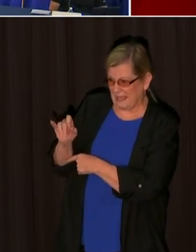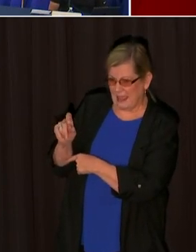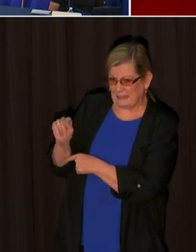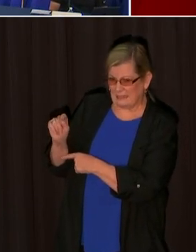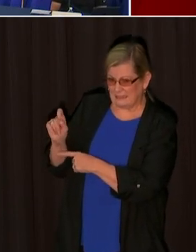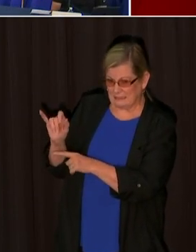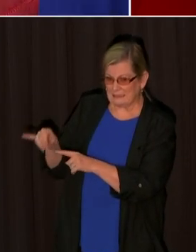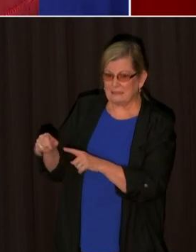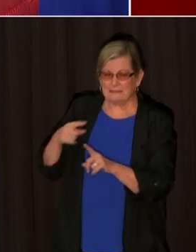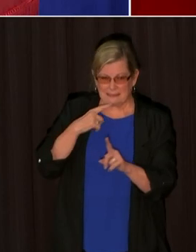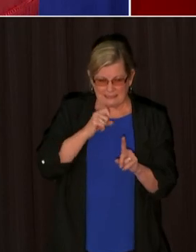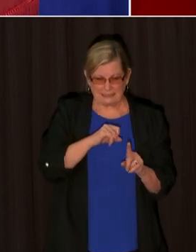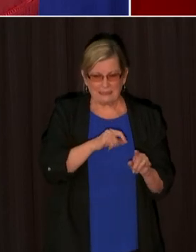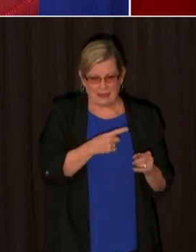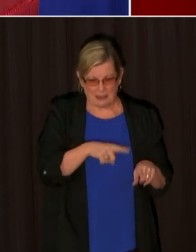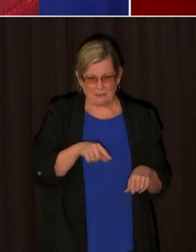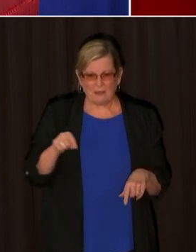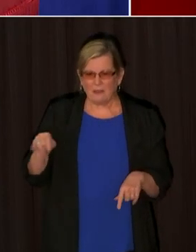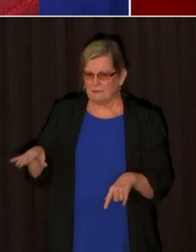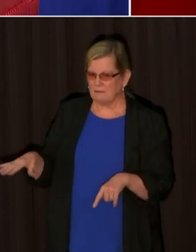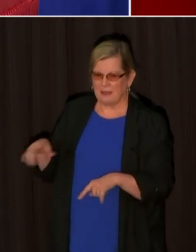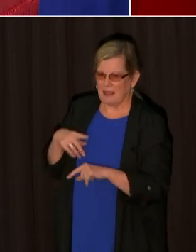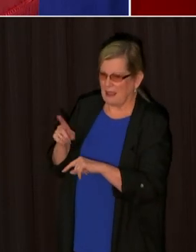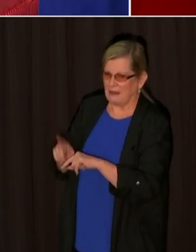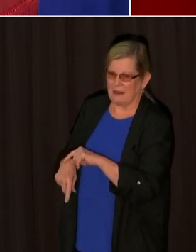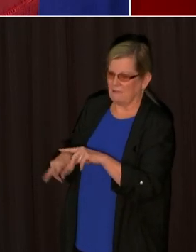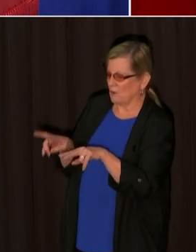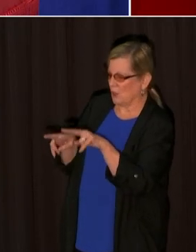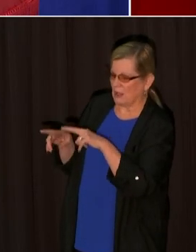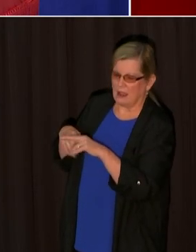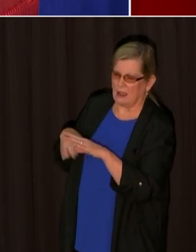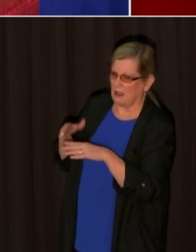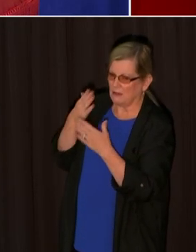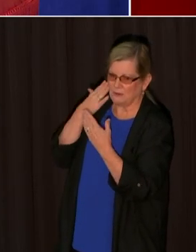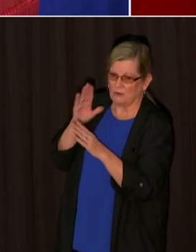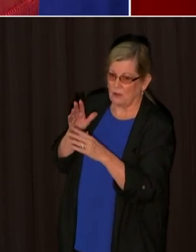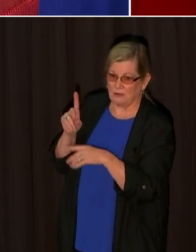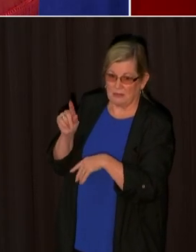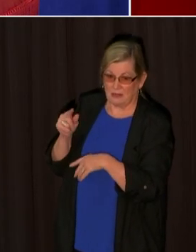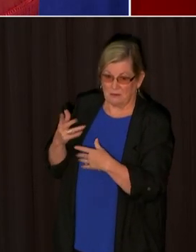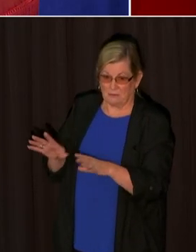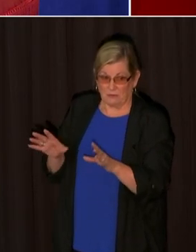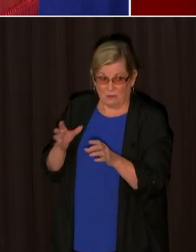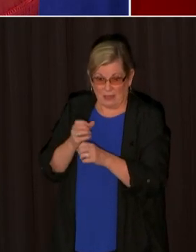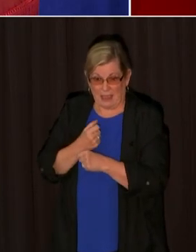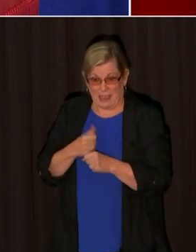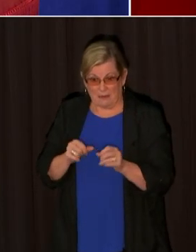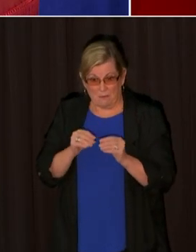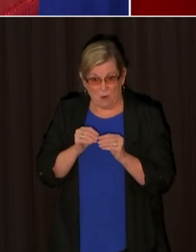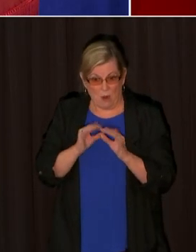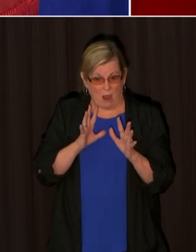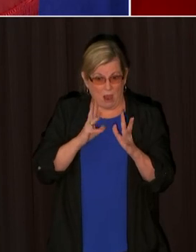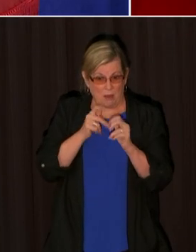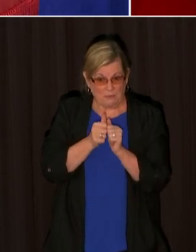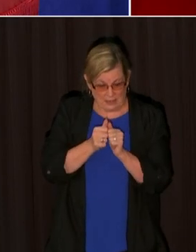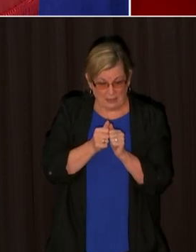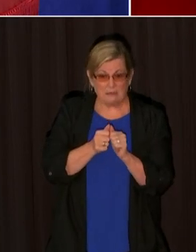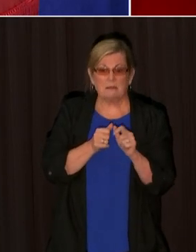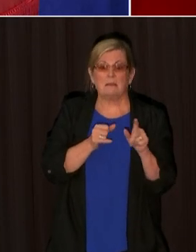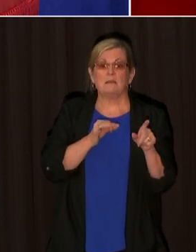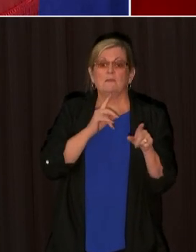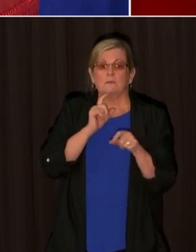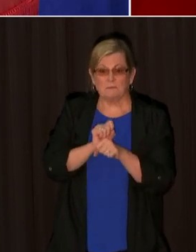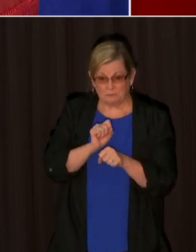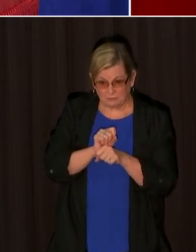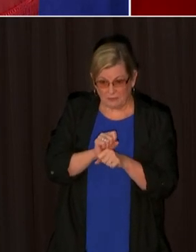to look at that. I'm not familiar with that video. Have you gotten any updates that would make it clear to you whether or not what DC